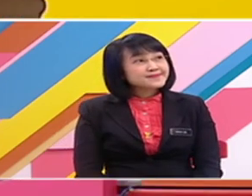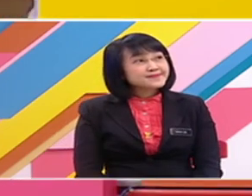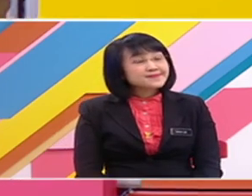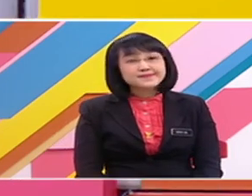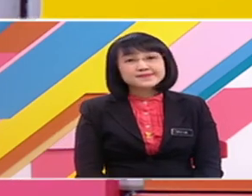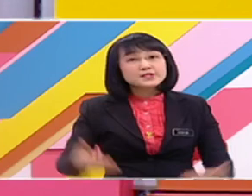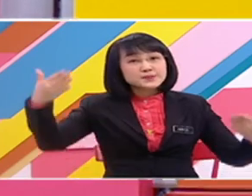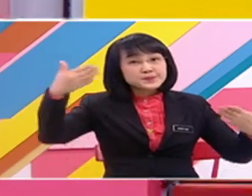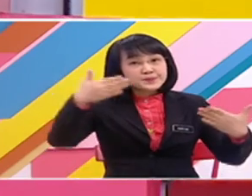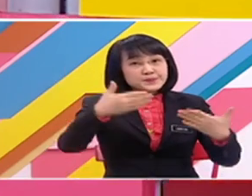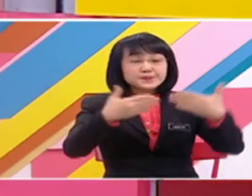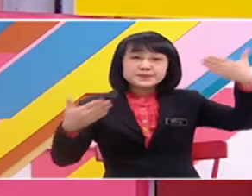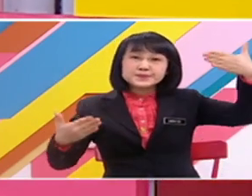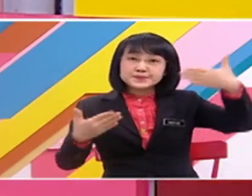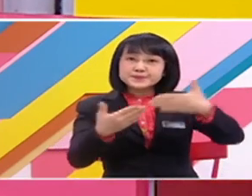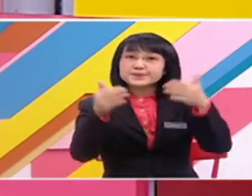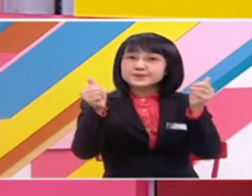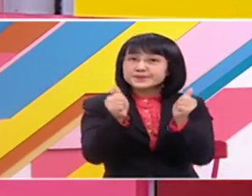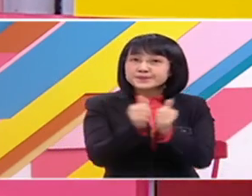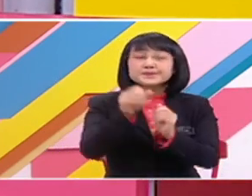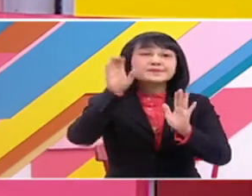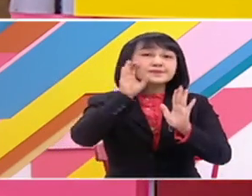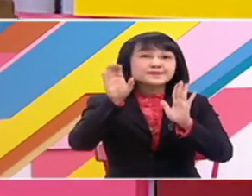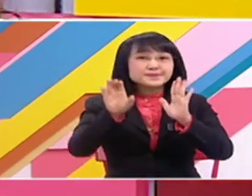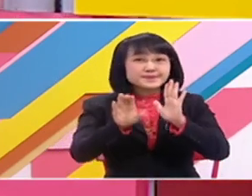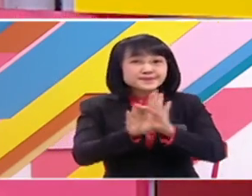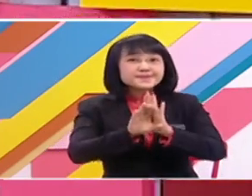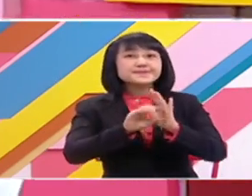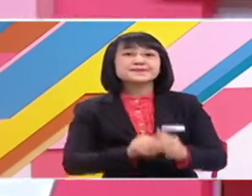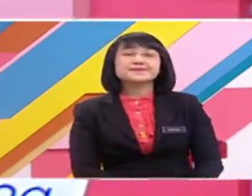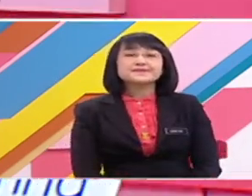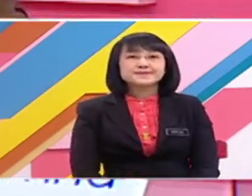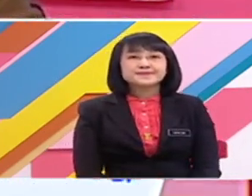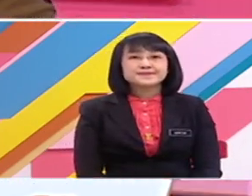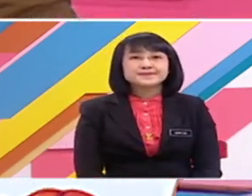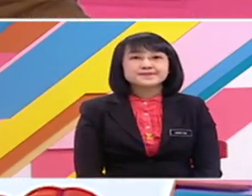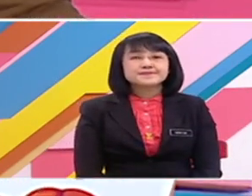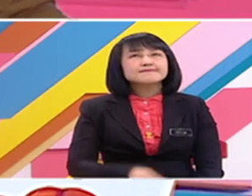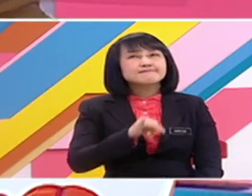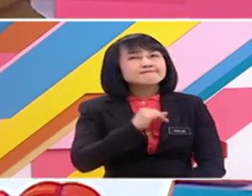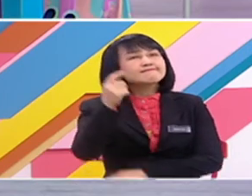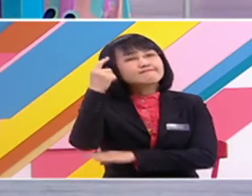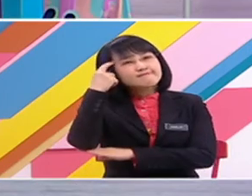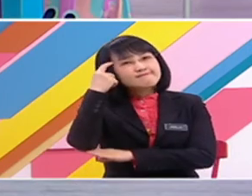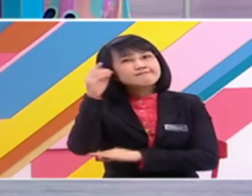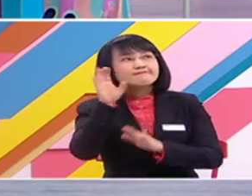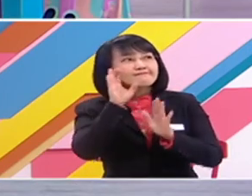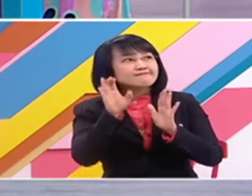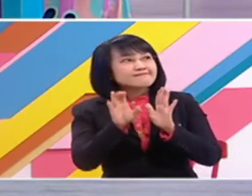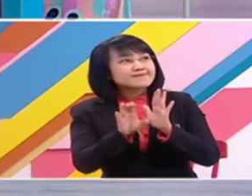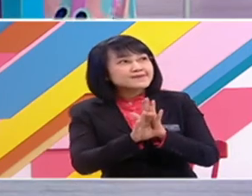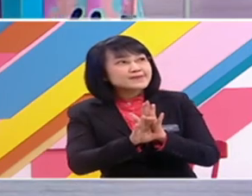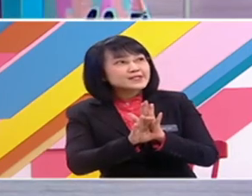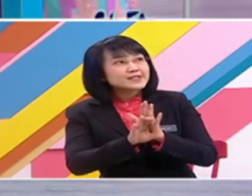the picture. Ah, I see. Okay, so I think the picture is right there,